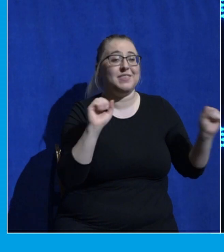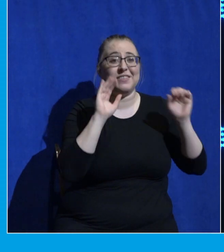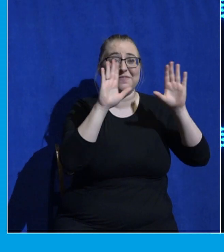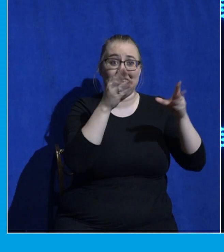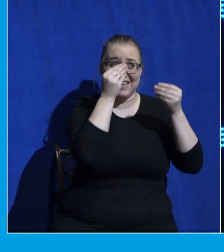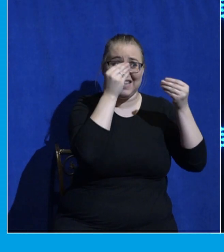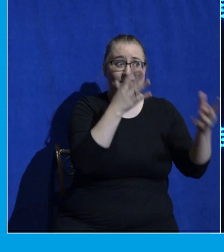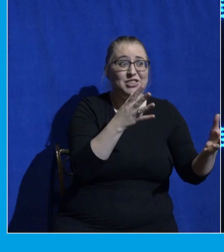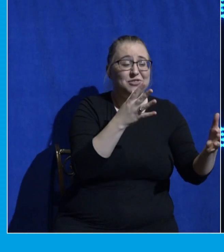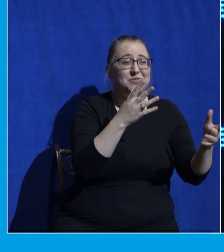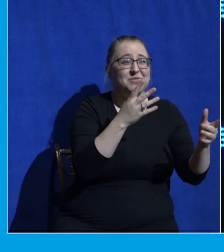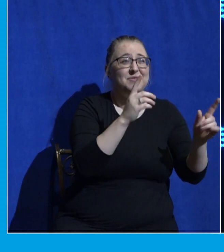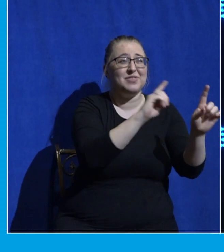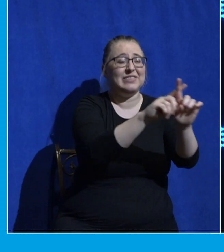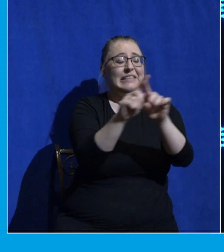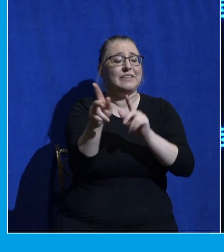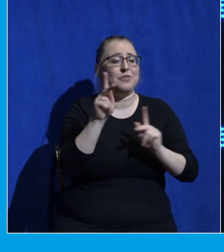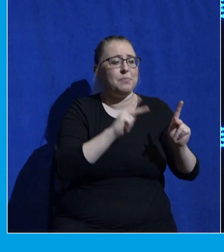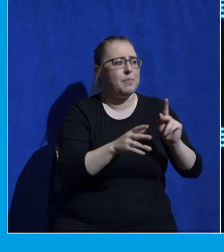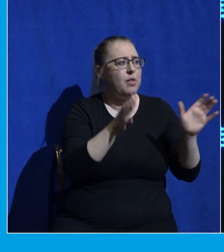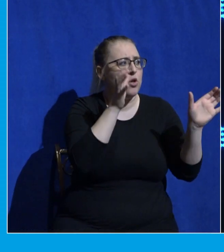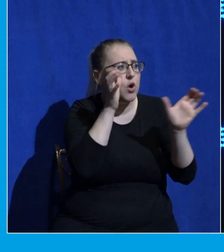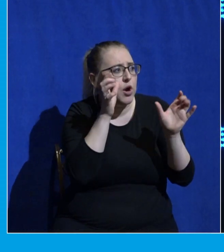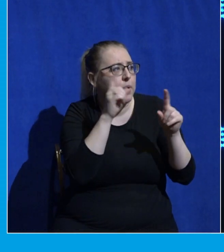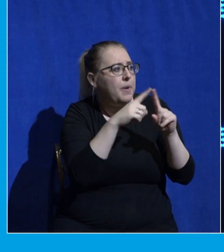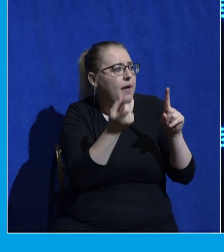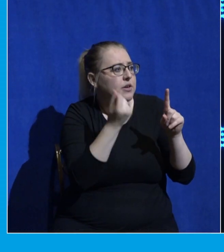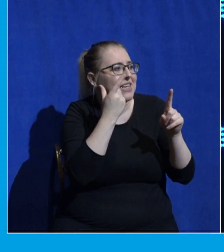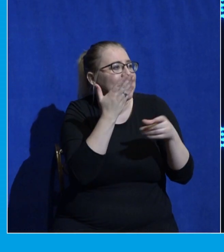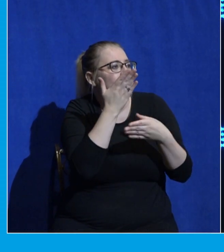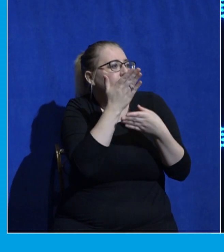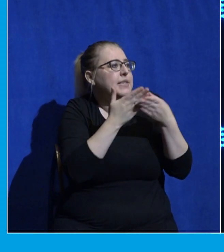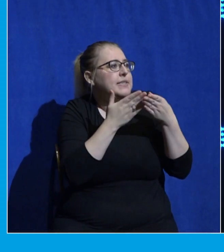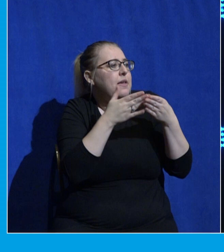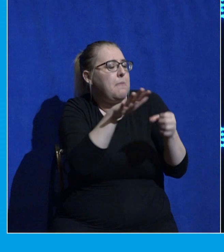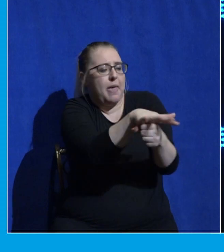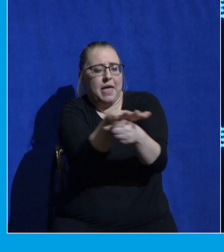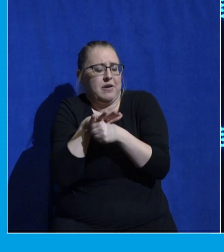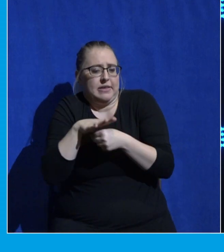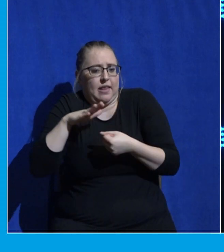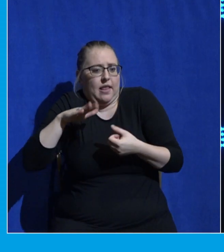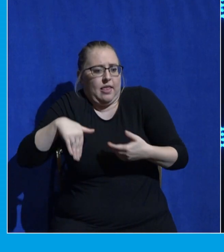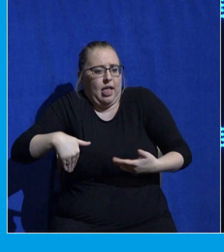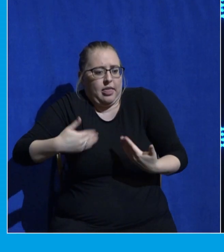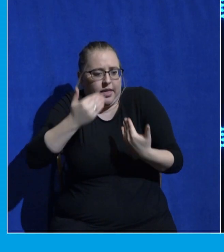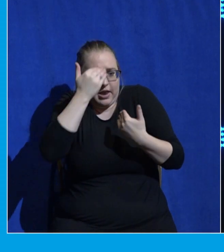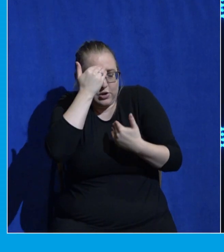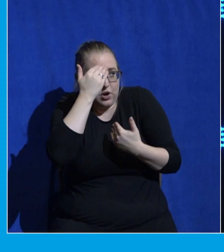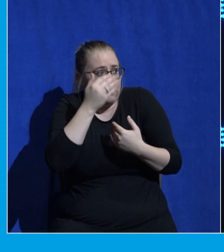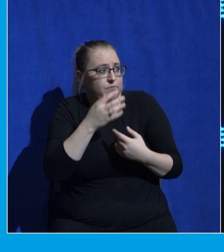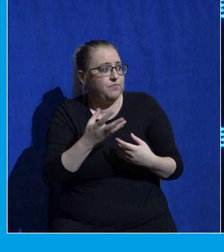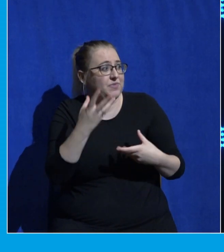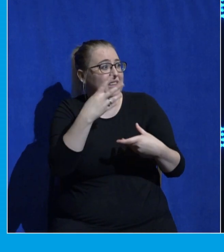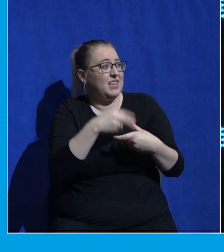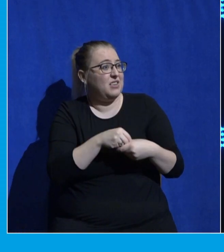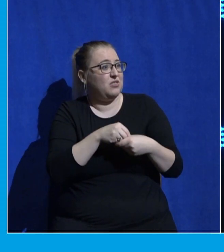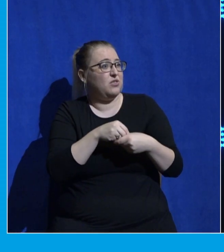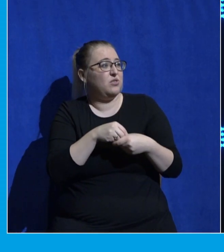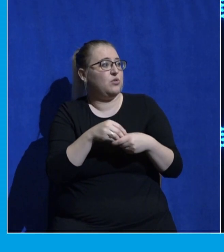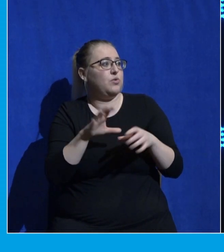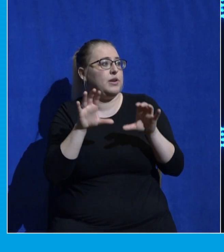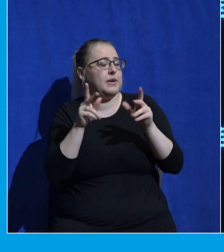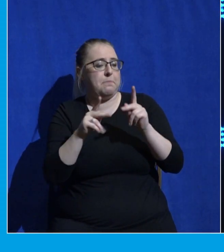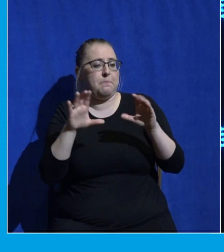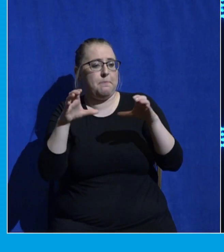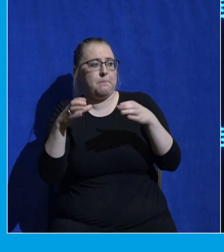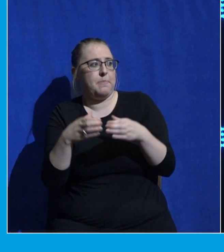people throughout the country that heard the news, but there were some people who hadn't heard the news yet, including a population of enslaved people